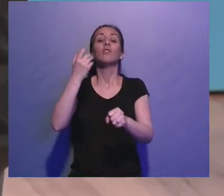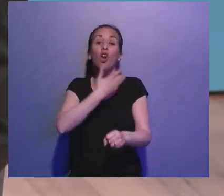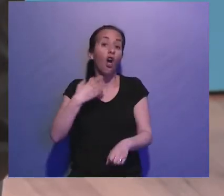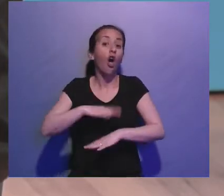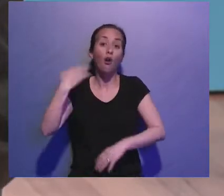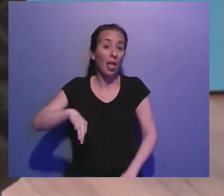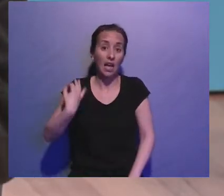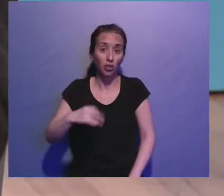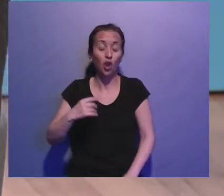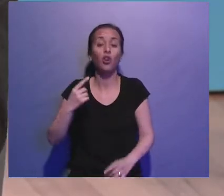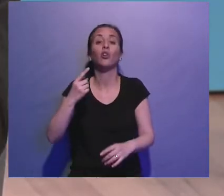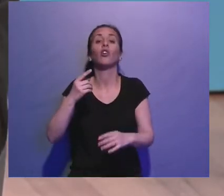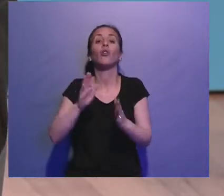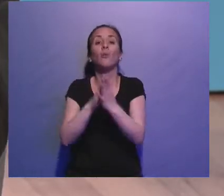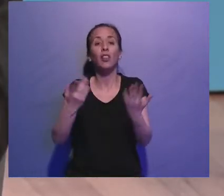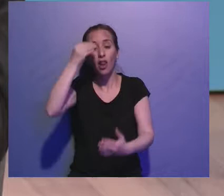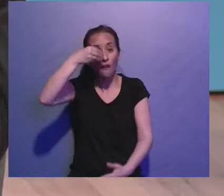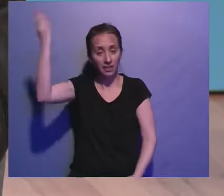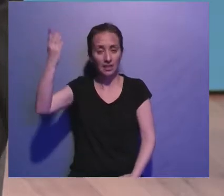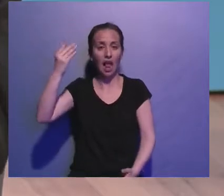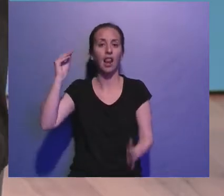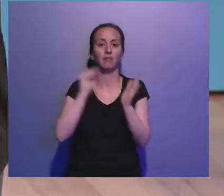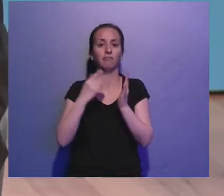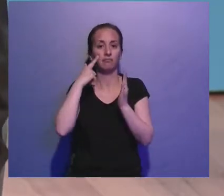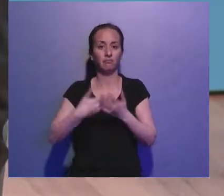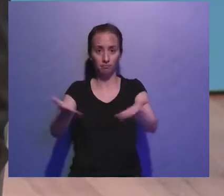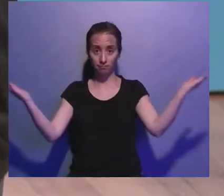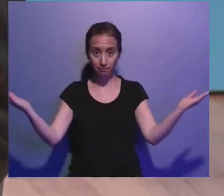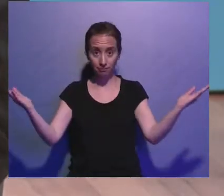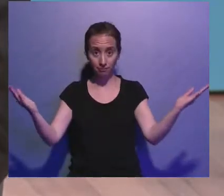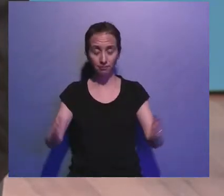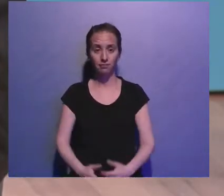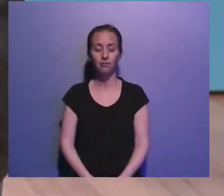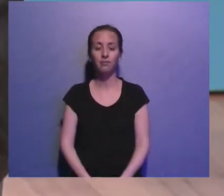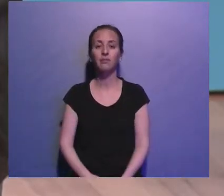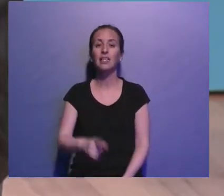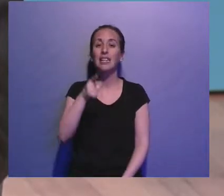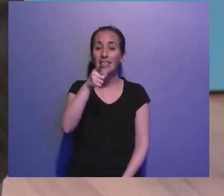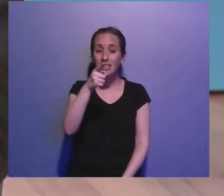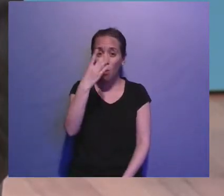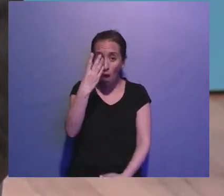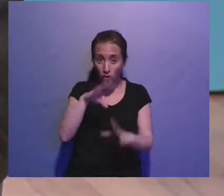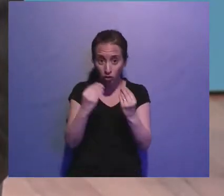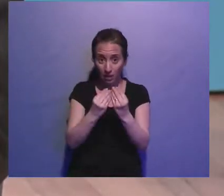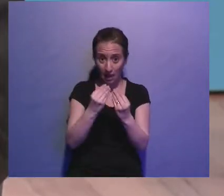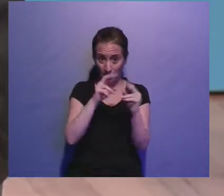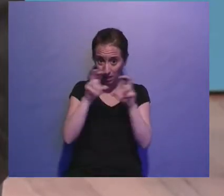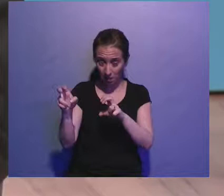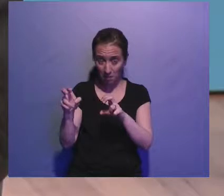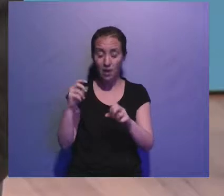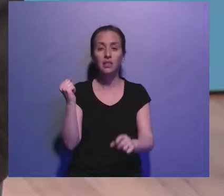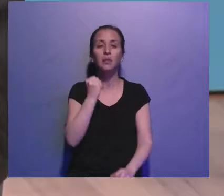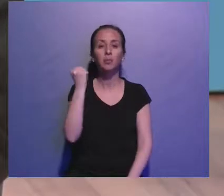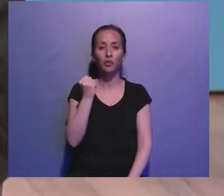committee. We also have the duty of active transparency and the publication in the provincial gazette.